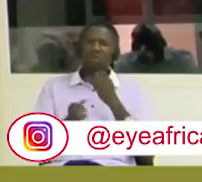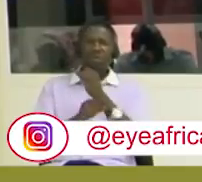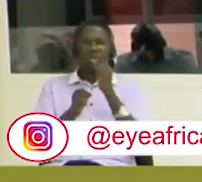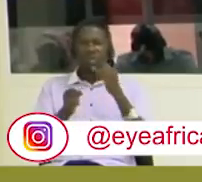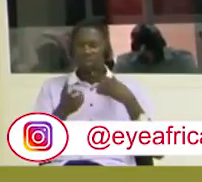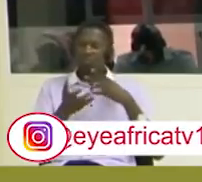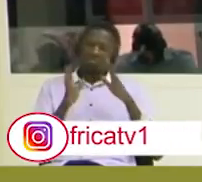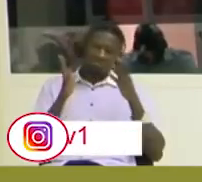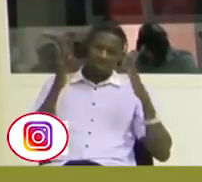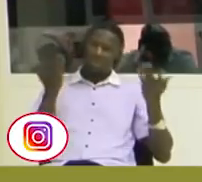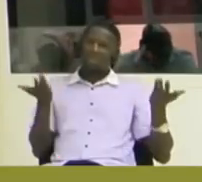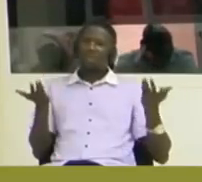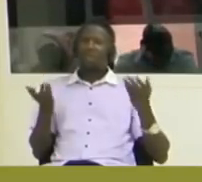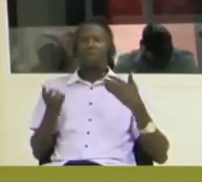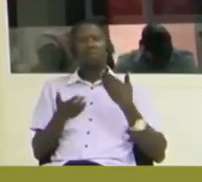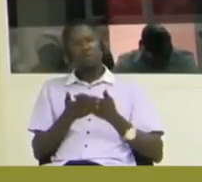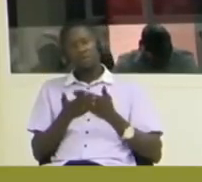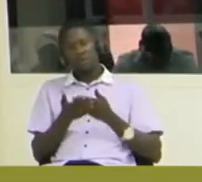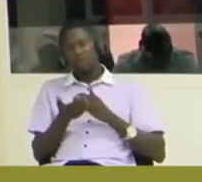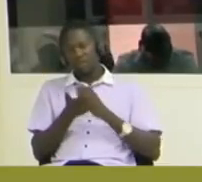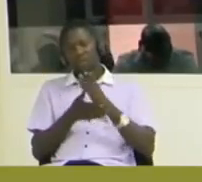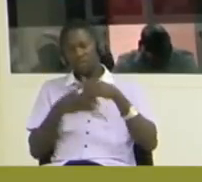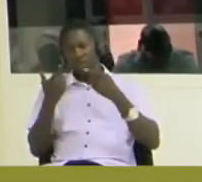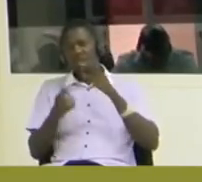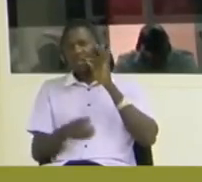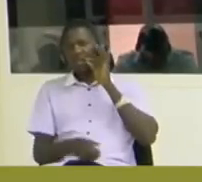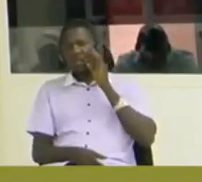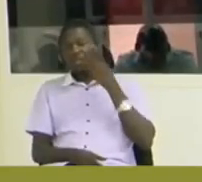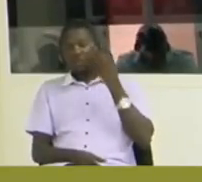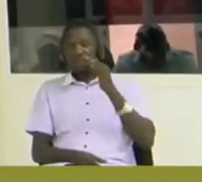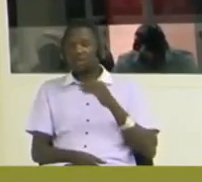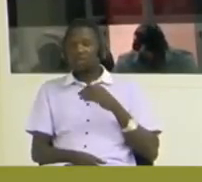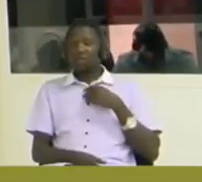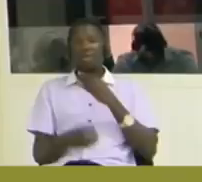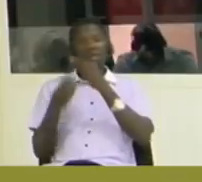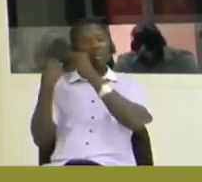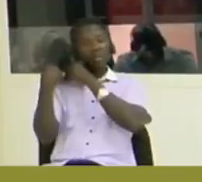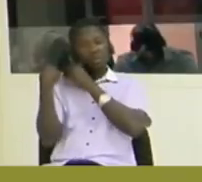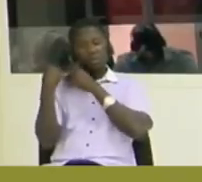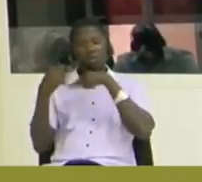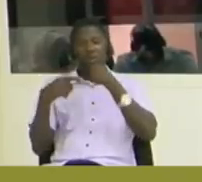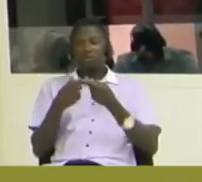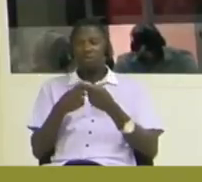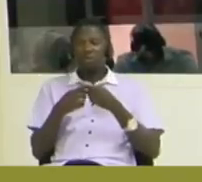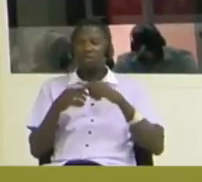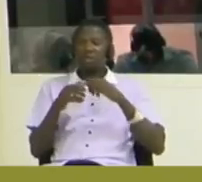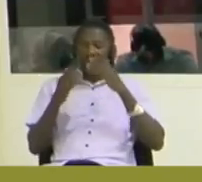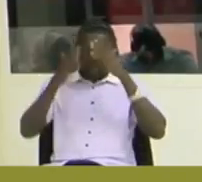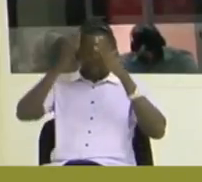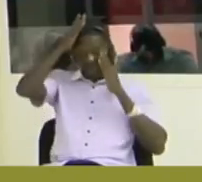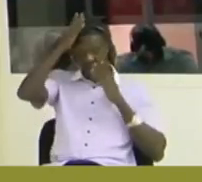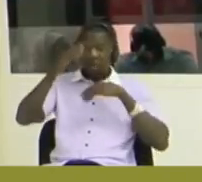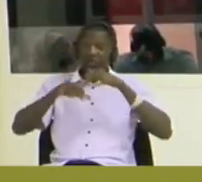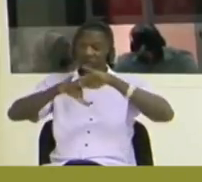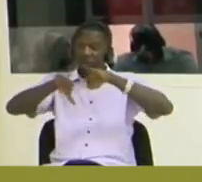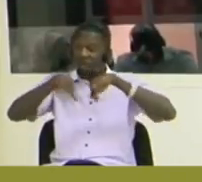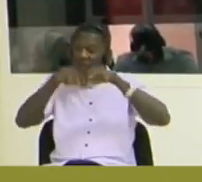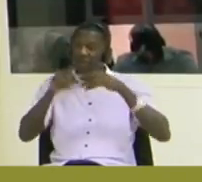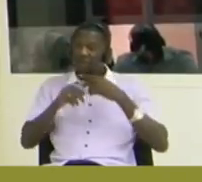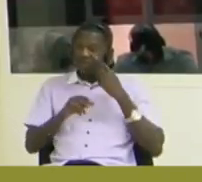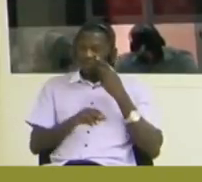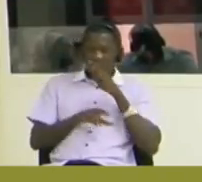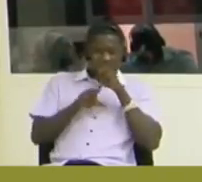go ahead and answer. Wouldn't that have been the responsibility of the marine unit to detect